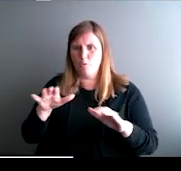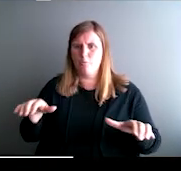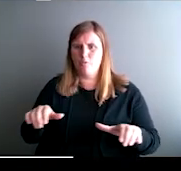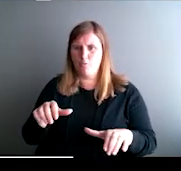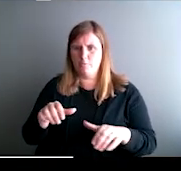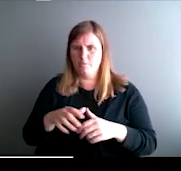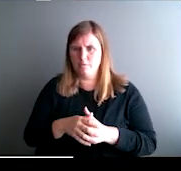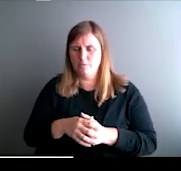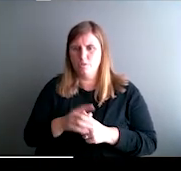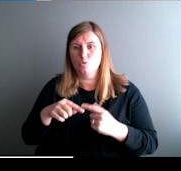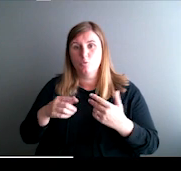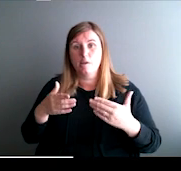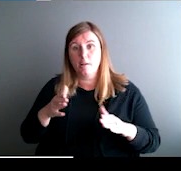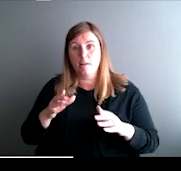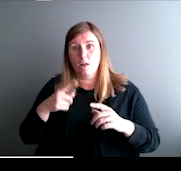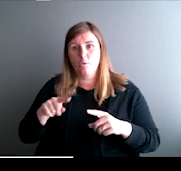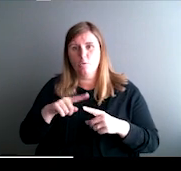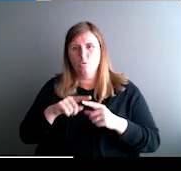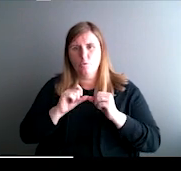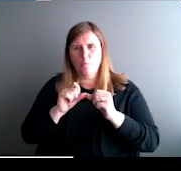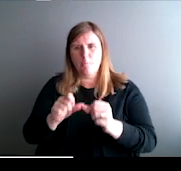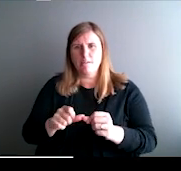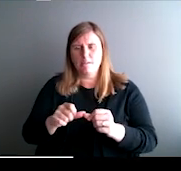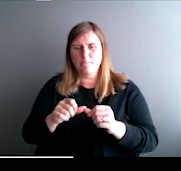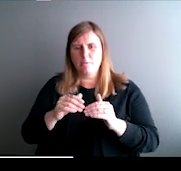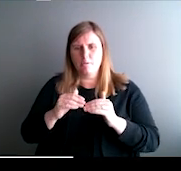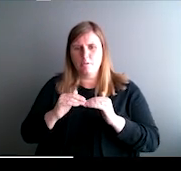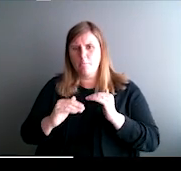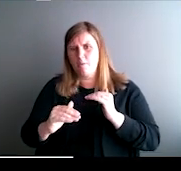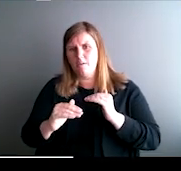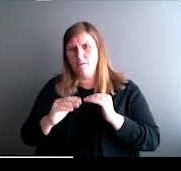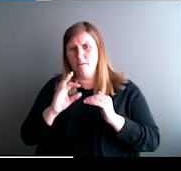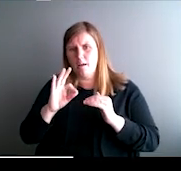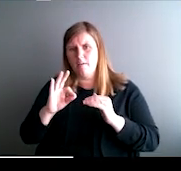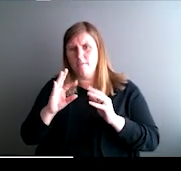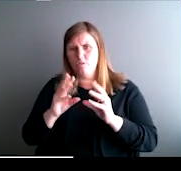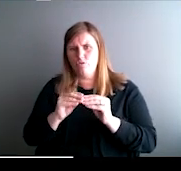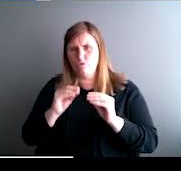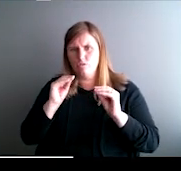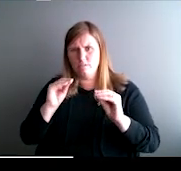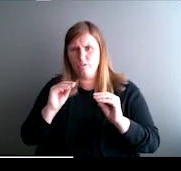performance to allow you to sort of maintain the momentum of an instructional session.